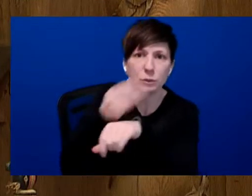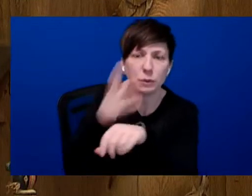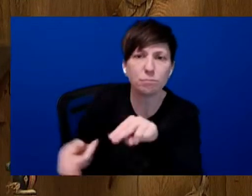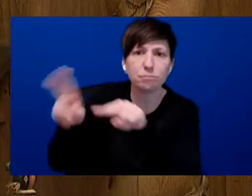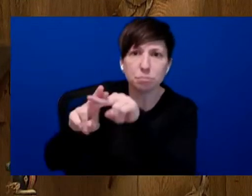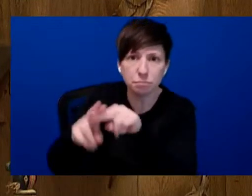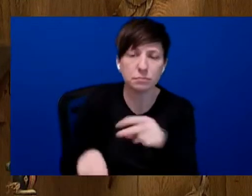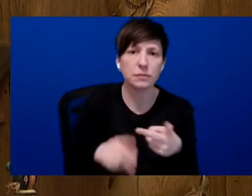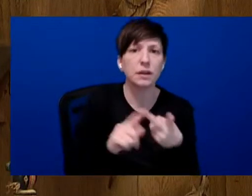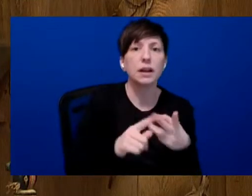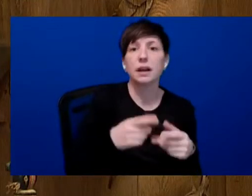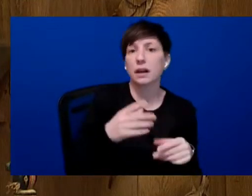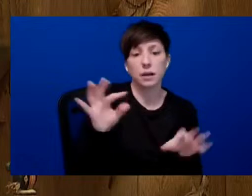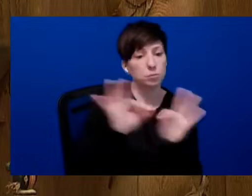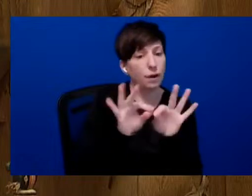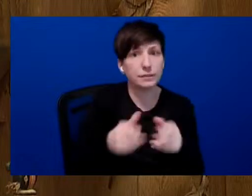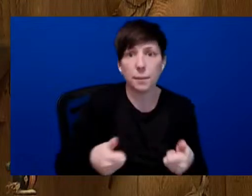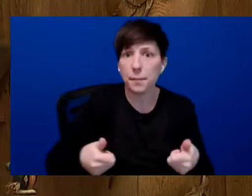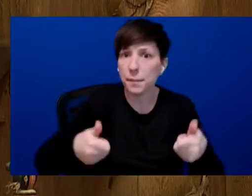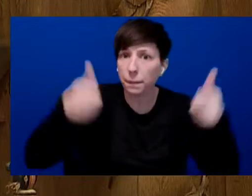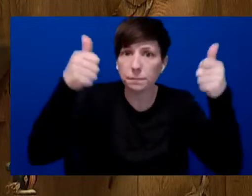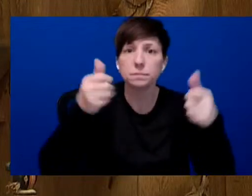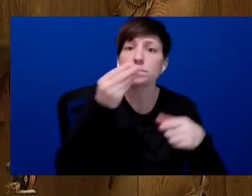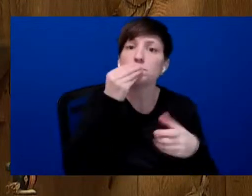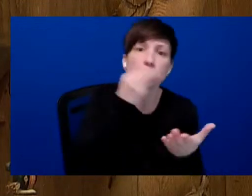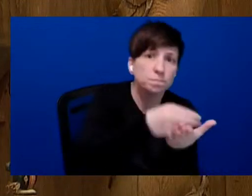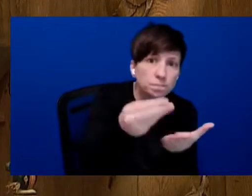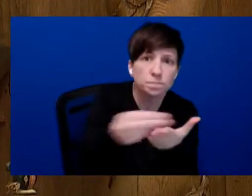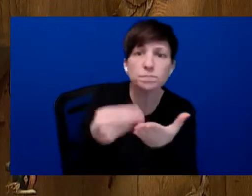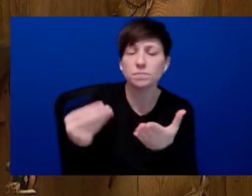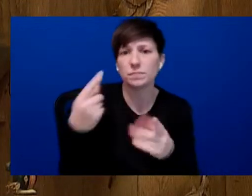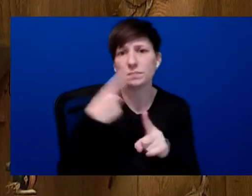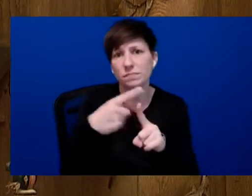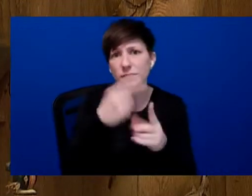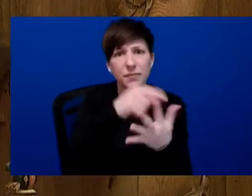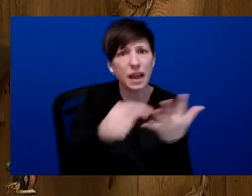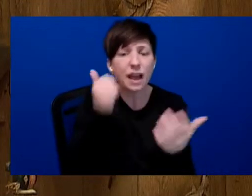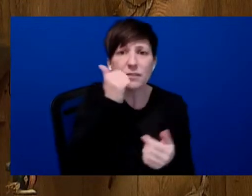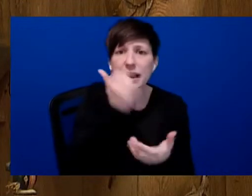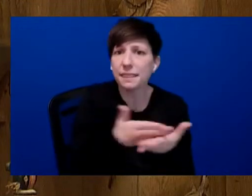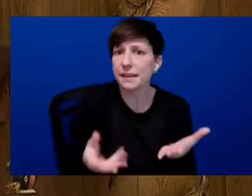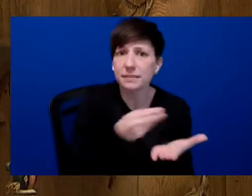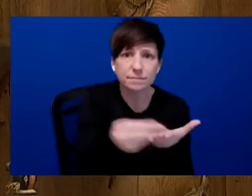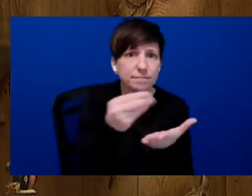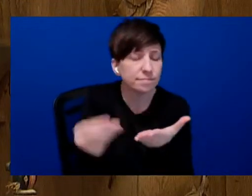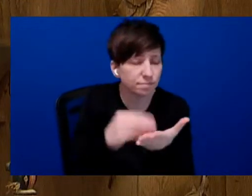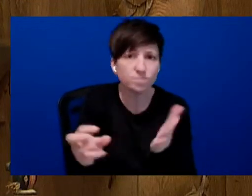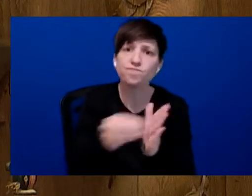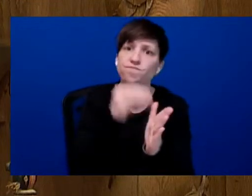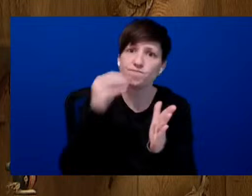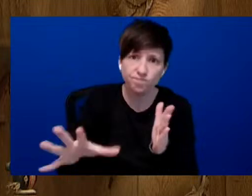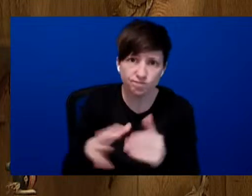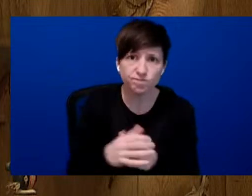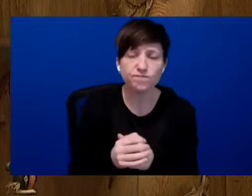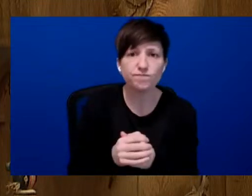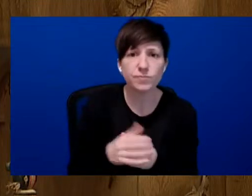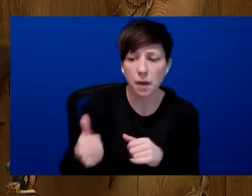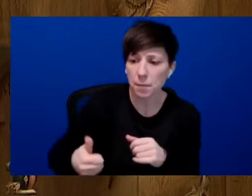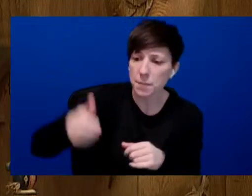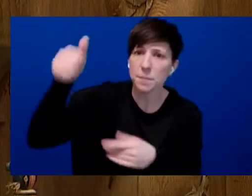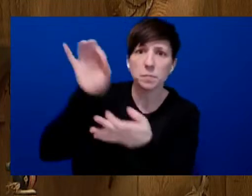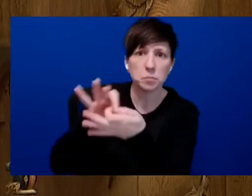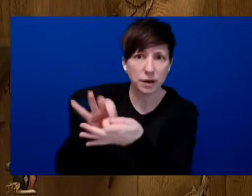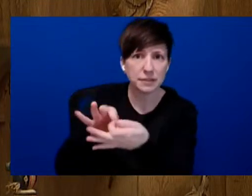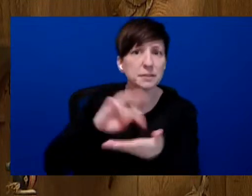increasingly expensive. This has meant more people taking extra shifts or worrying about paying bills each